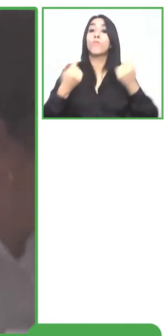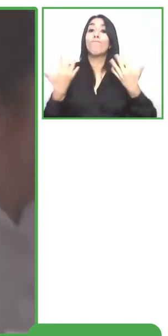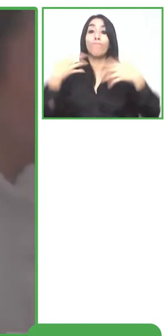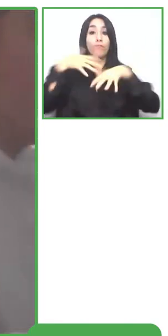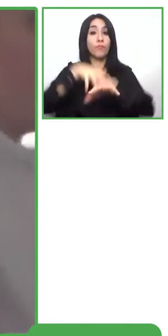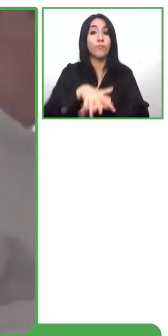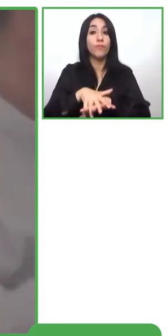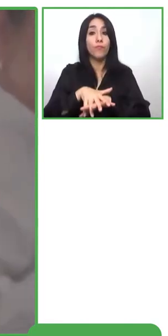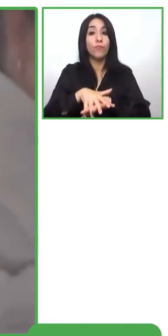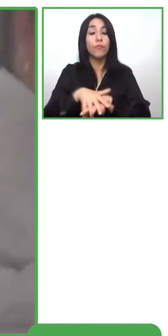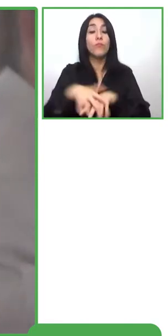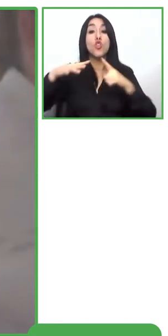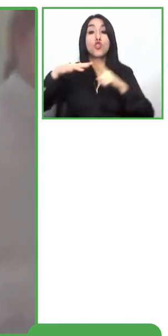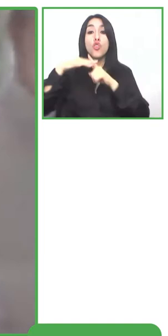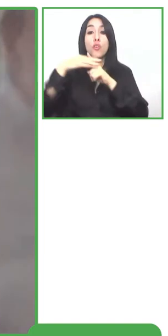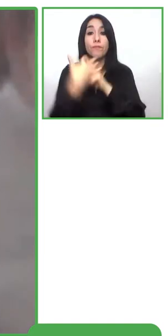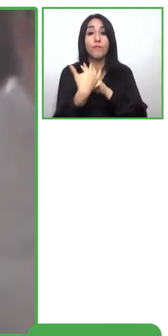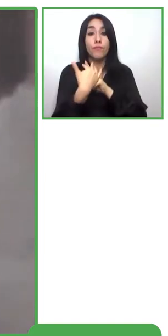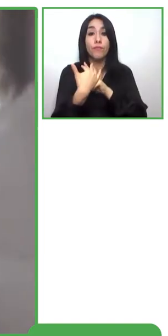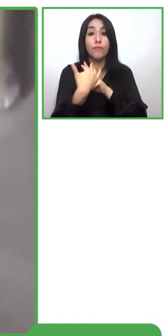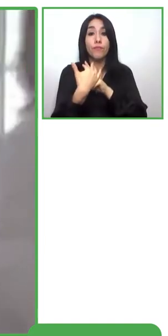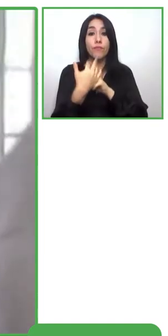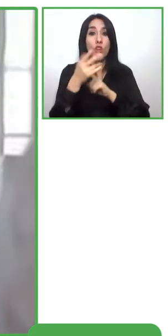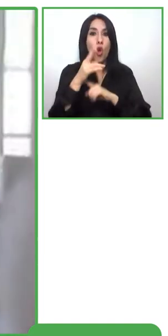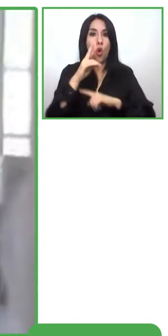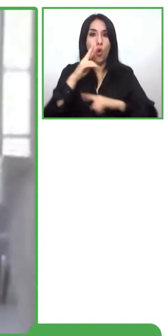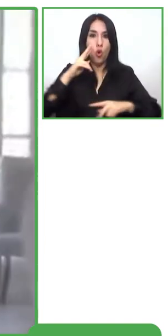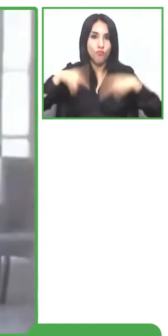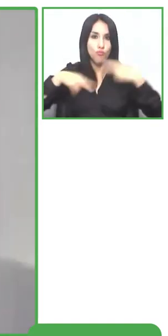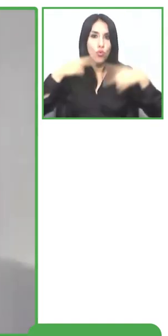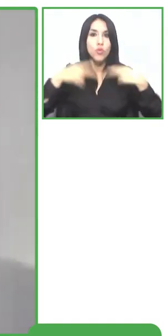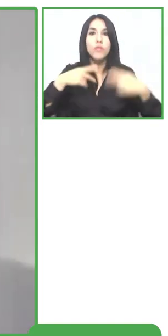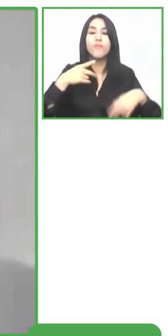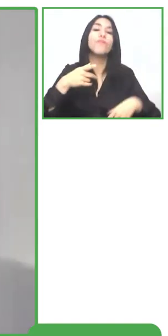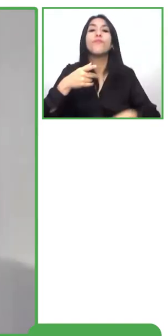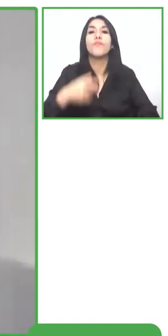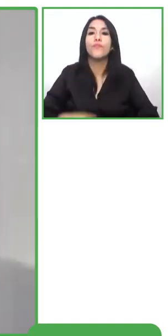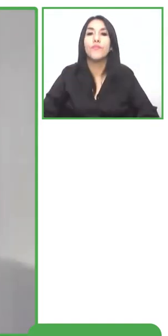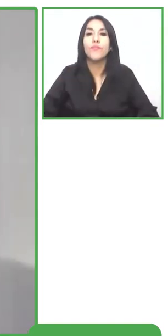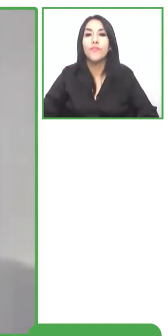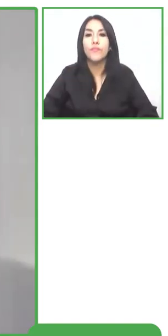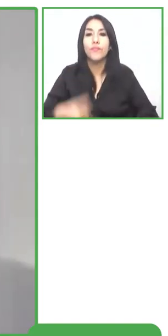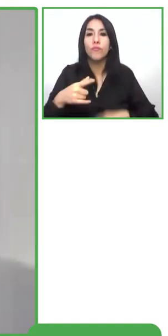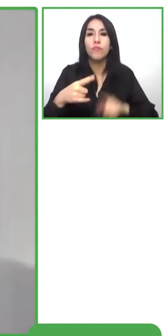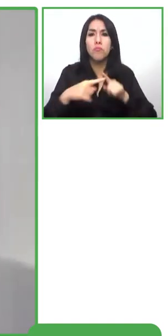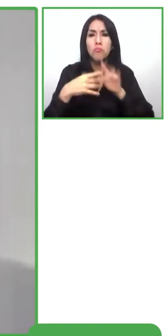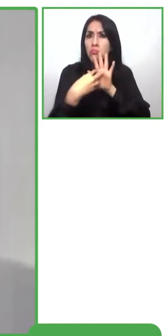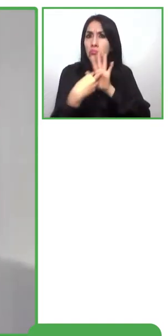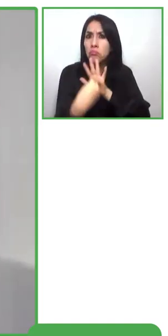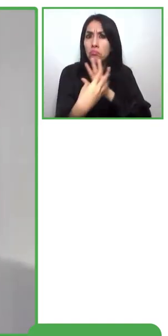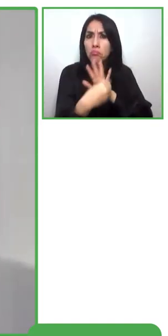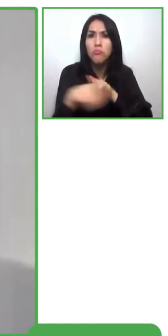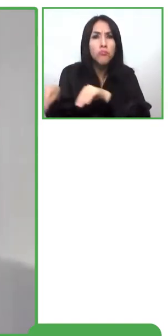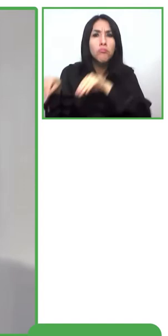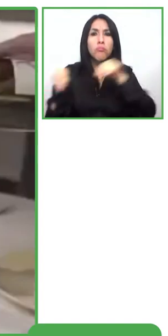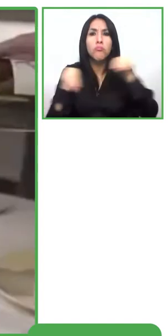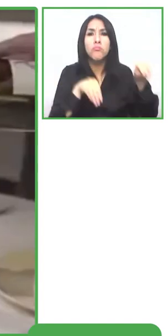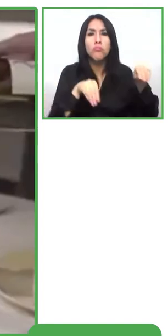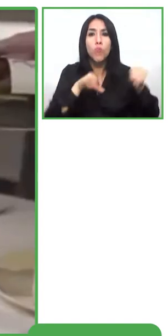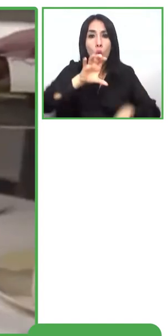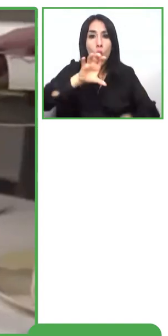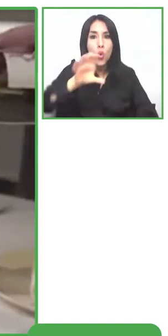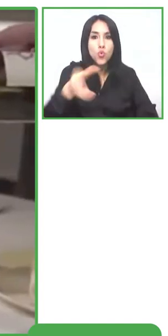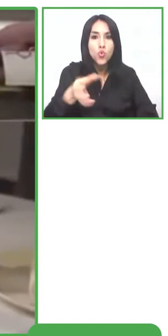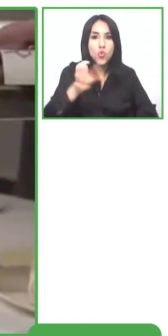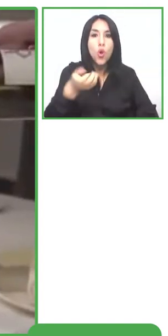preventing me from working as a disabled people. This is a model that we exported to Madrid, and it shows